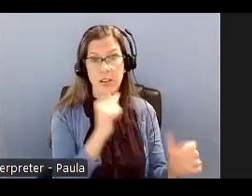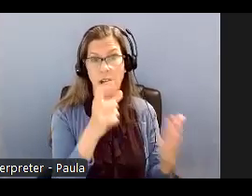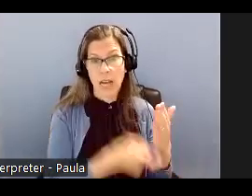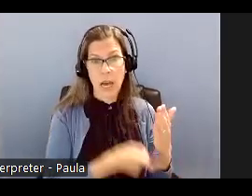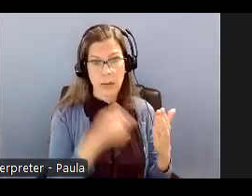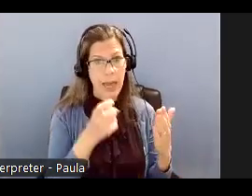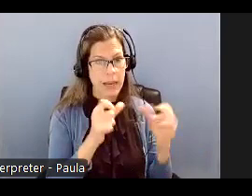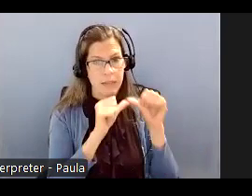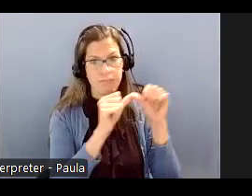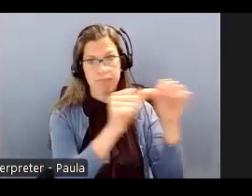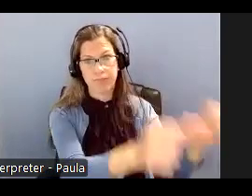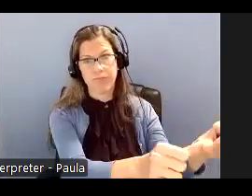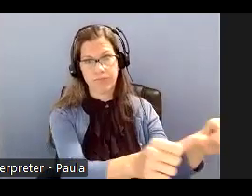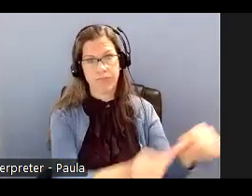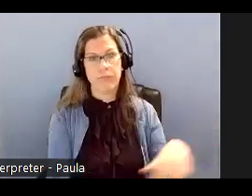And let's see here.